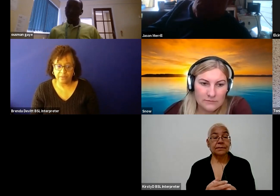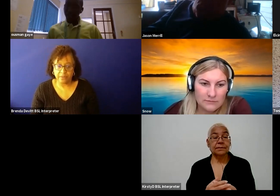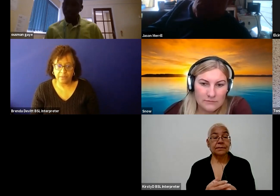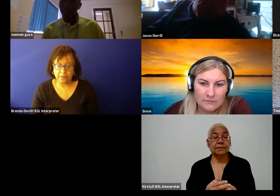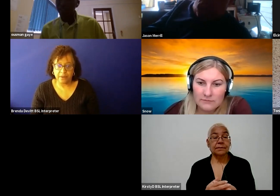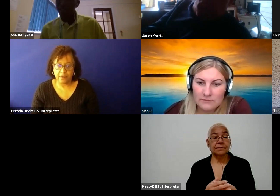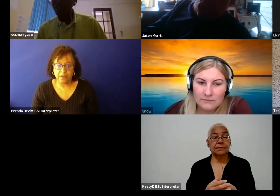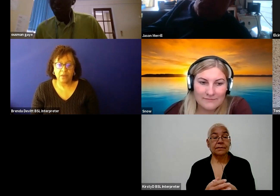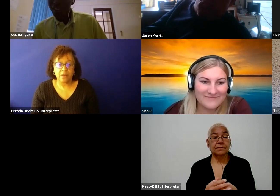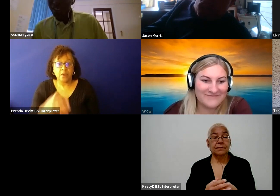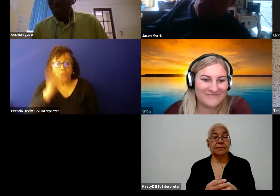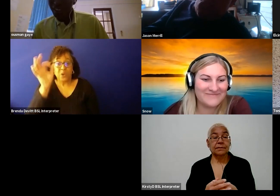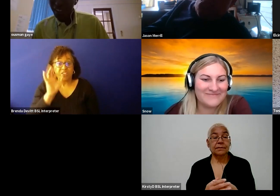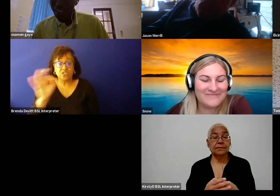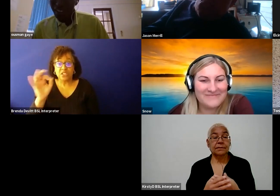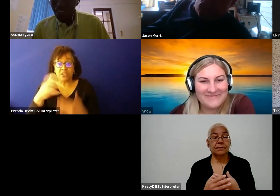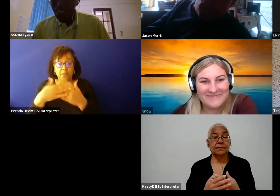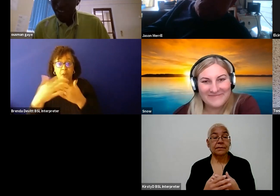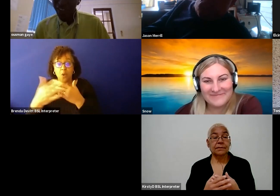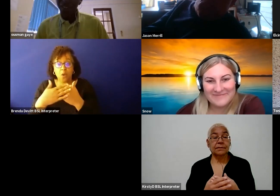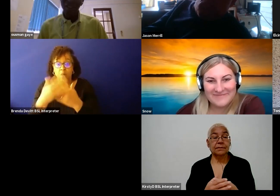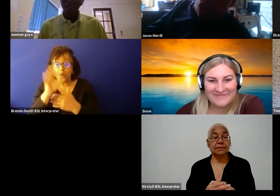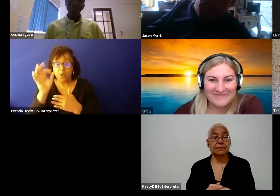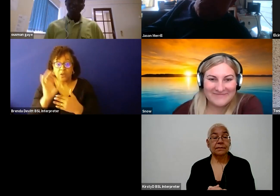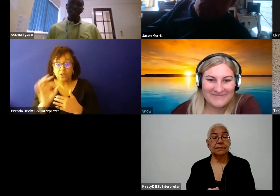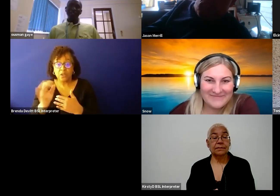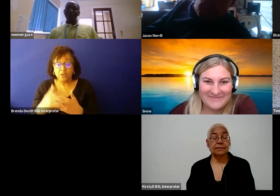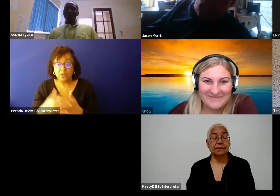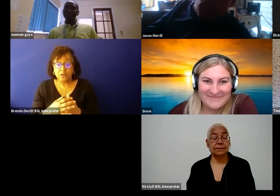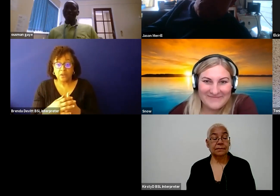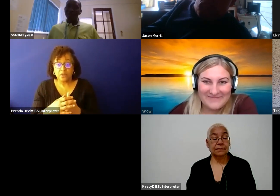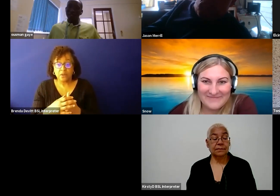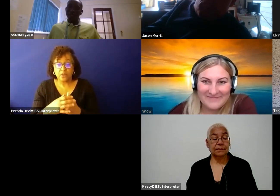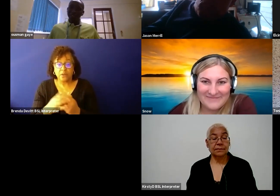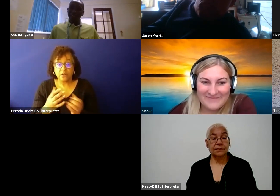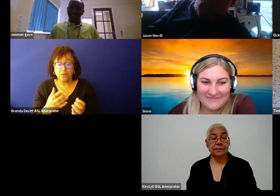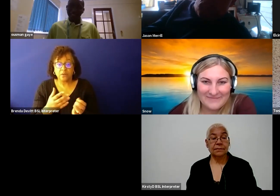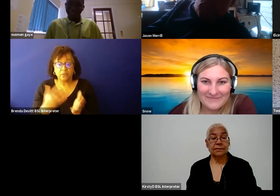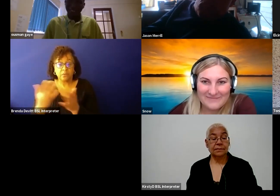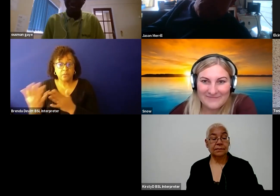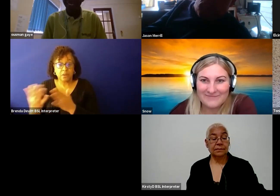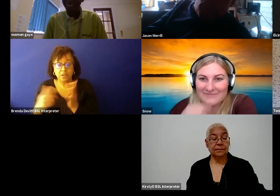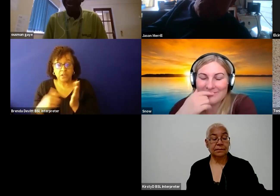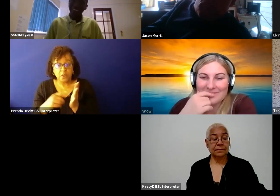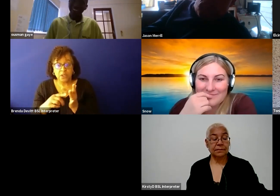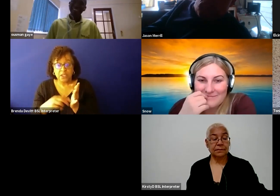Any more questions? Tony, over to you then. Let's move on. Thank you.